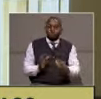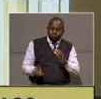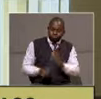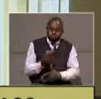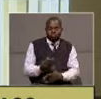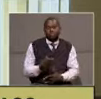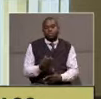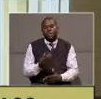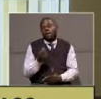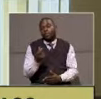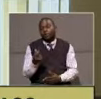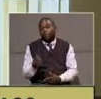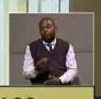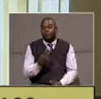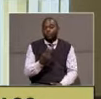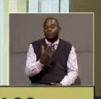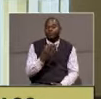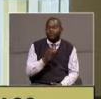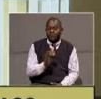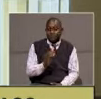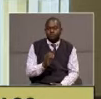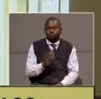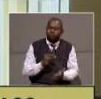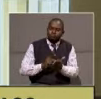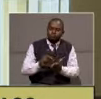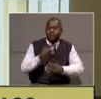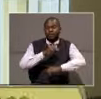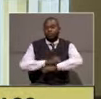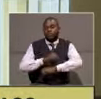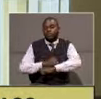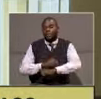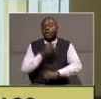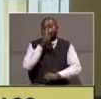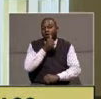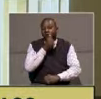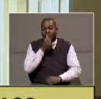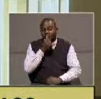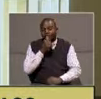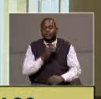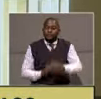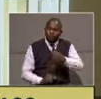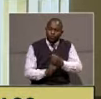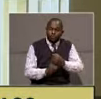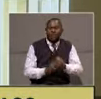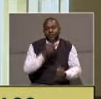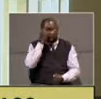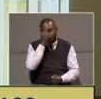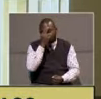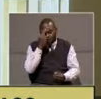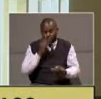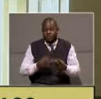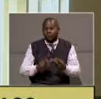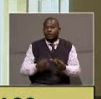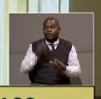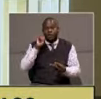fee of 250,000 shillings. That is for privately sponsored students. Then for government,